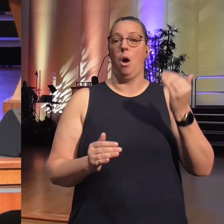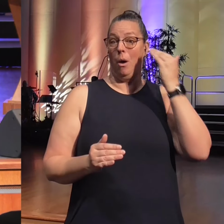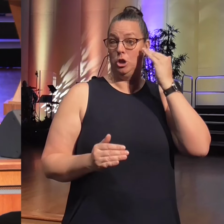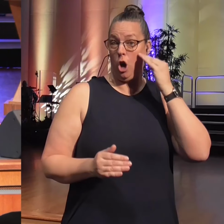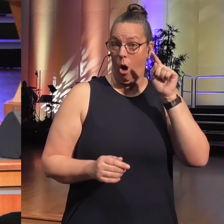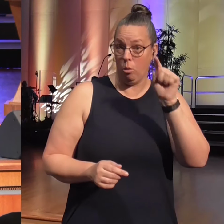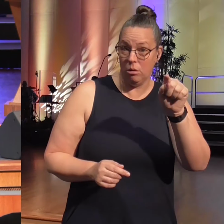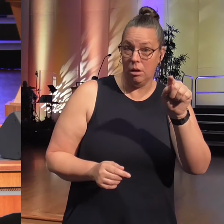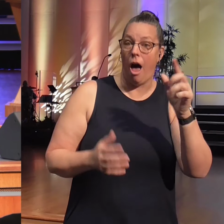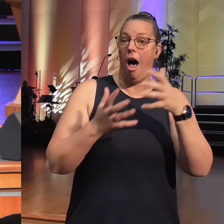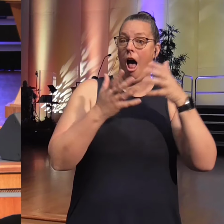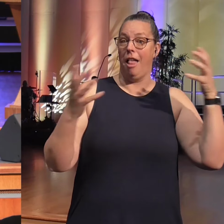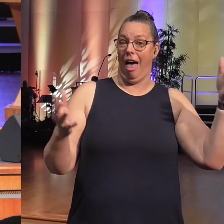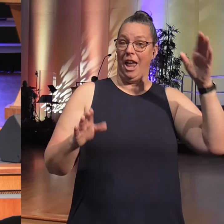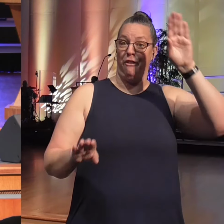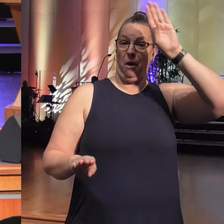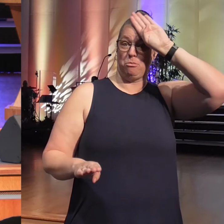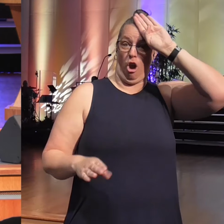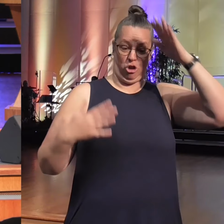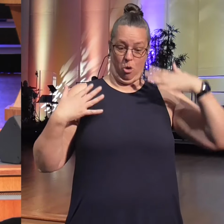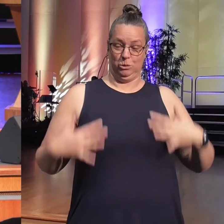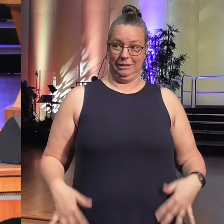online, there's lots of Broncos wear here today.